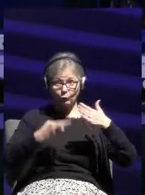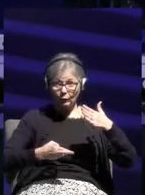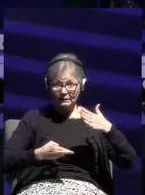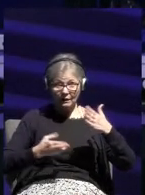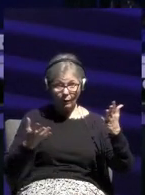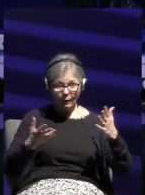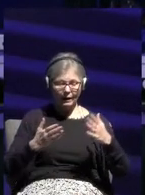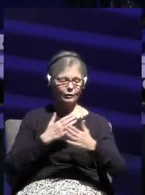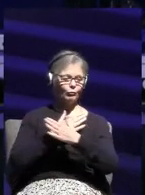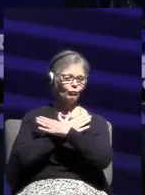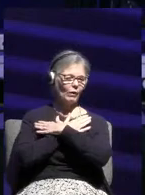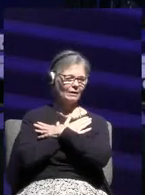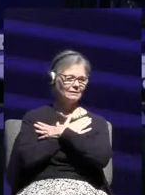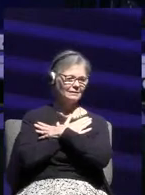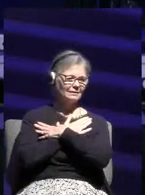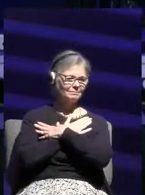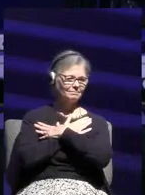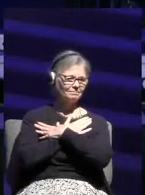rest.